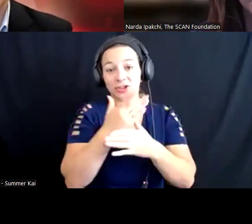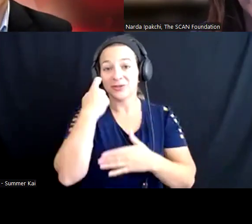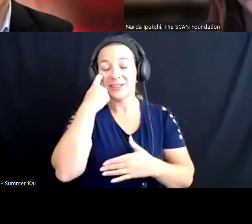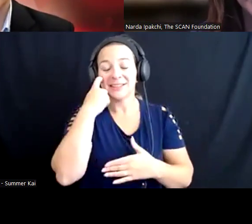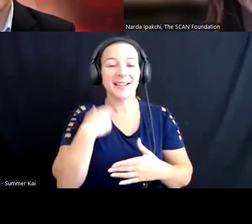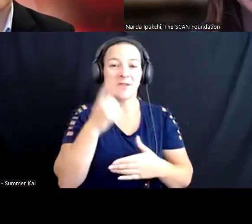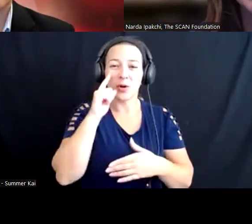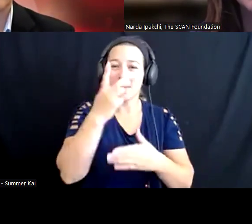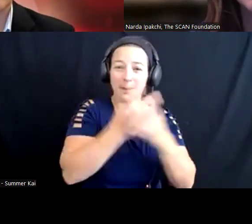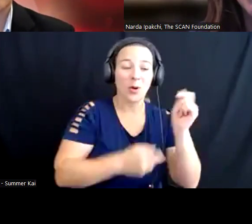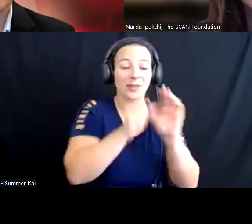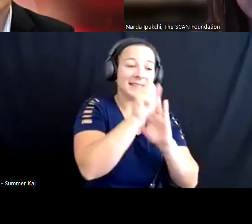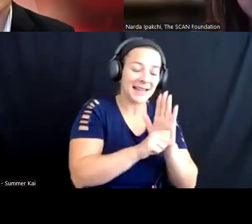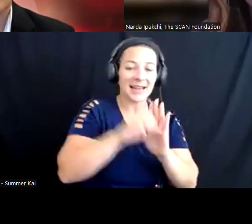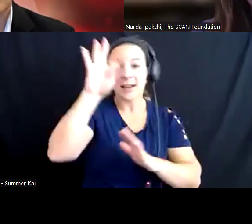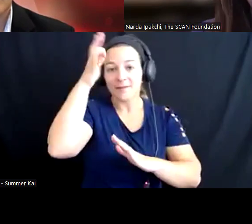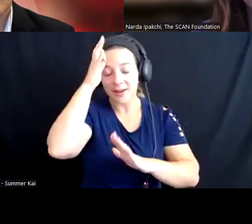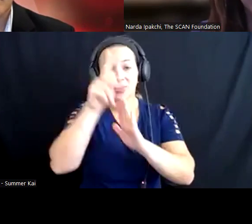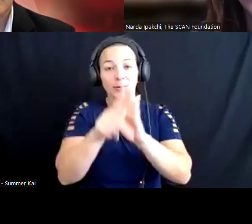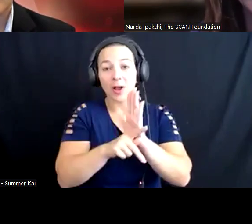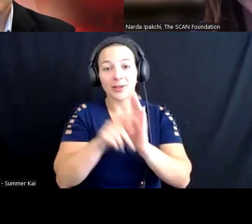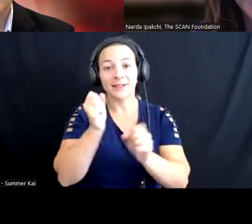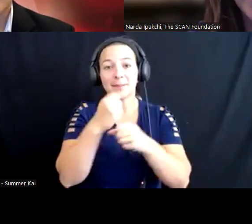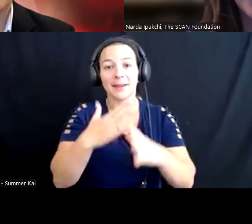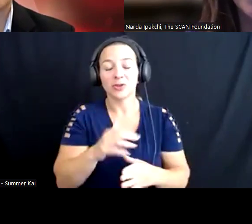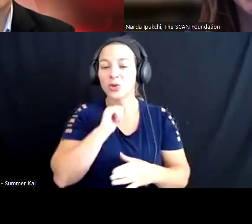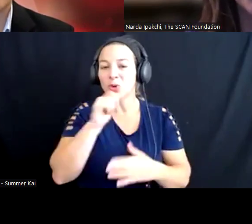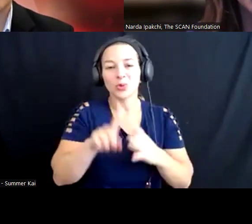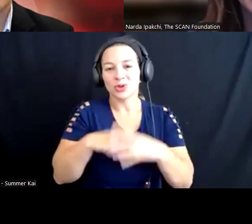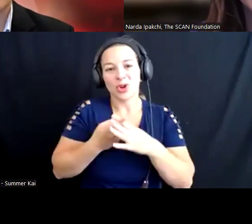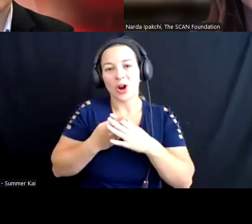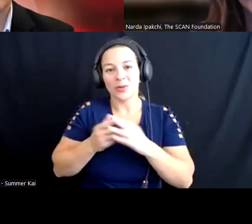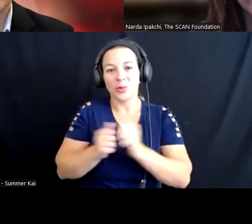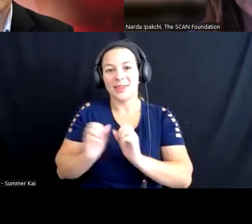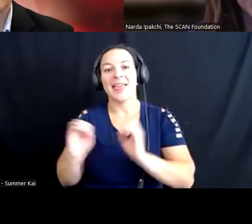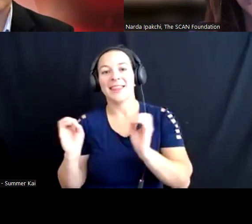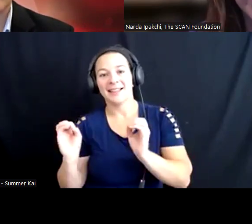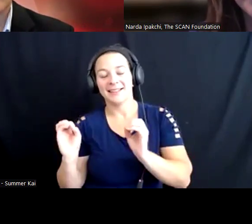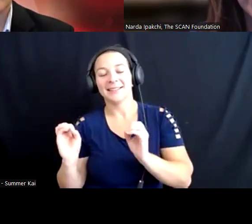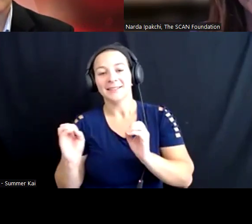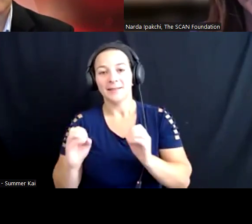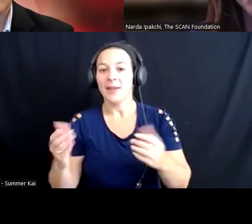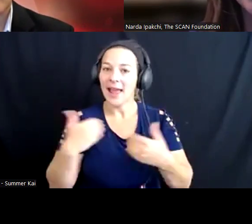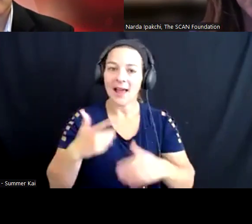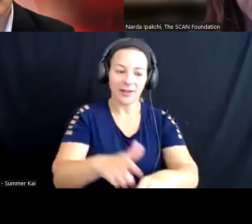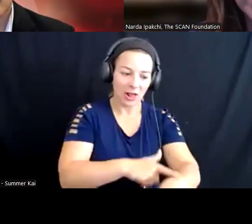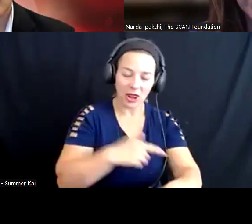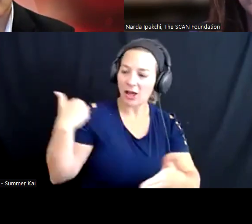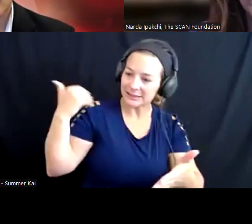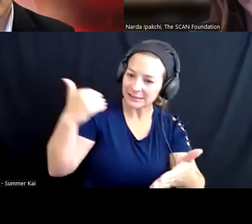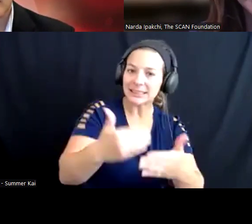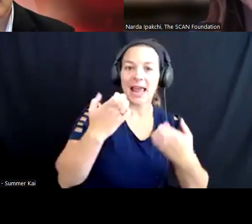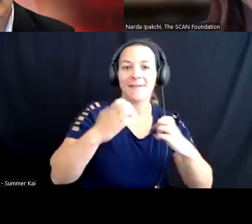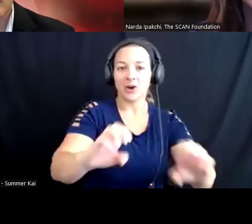and federal policymakers is please don't start from scratch. There have been longstanding efforts. We know what some